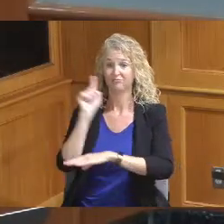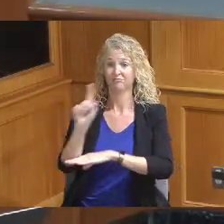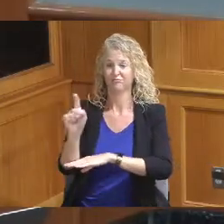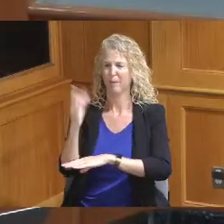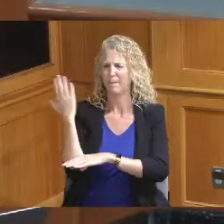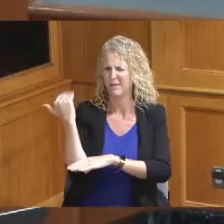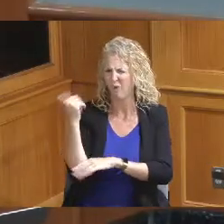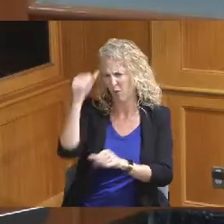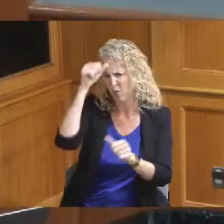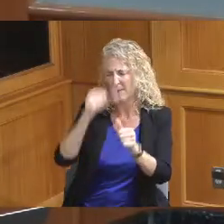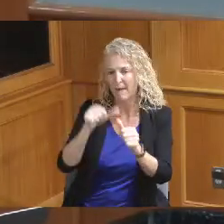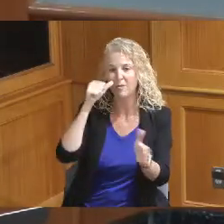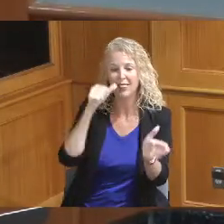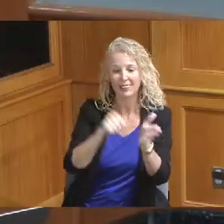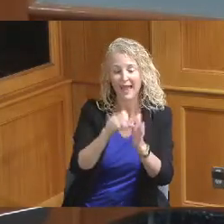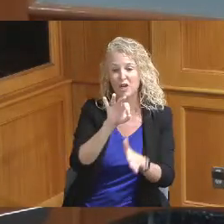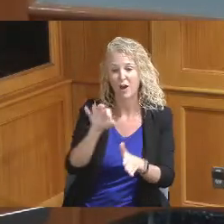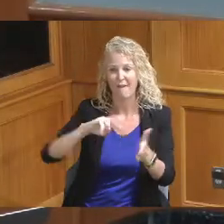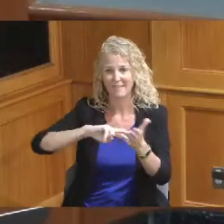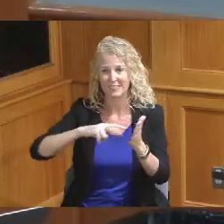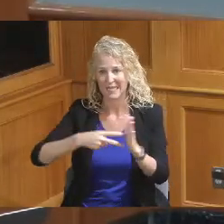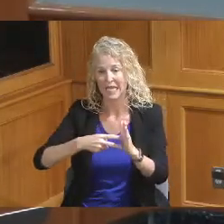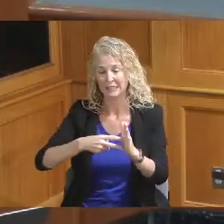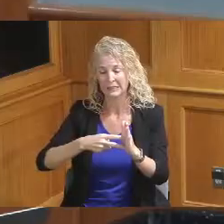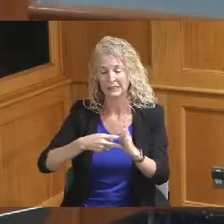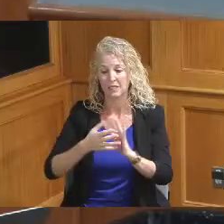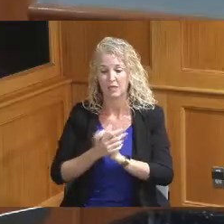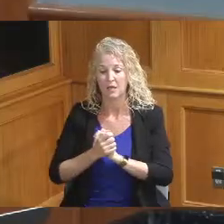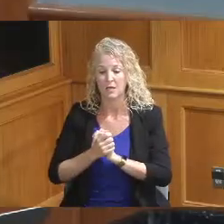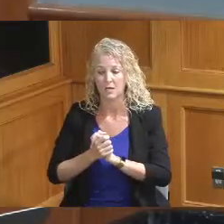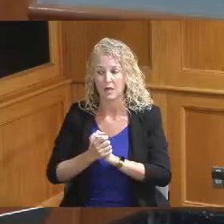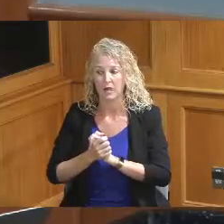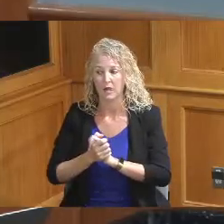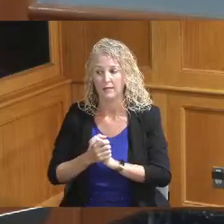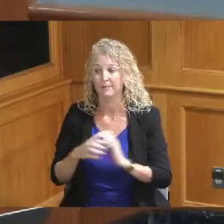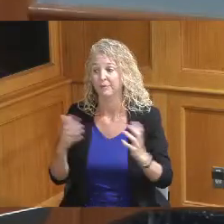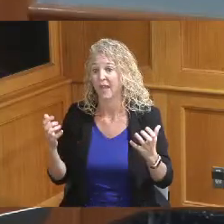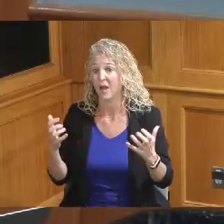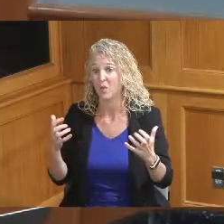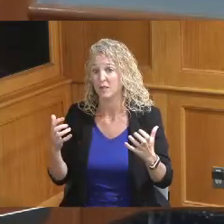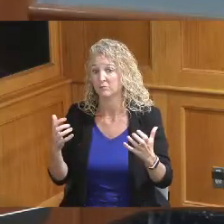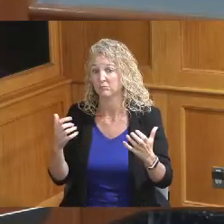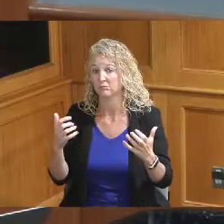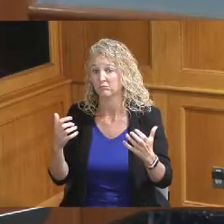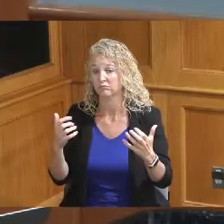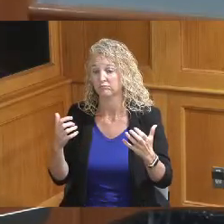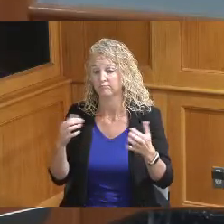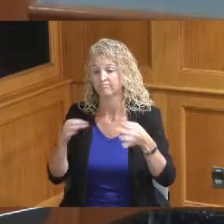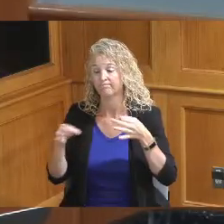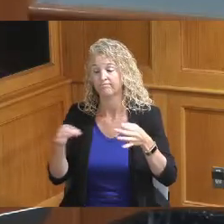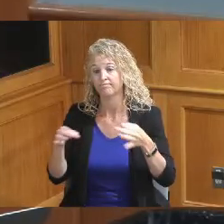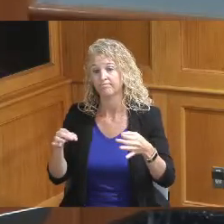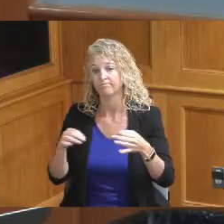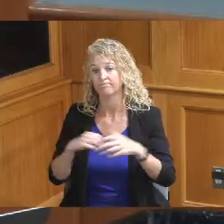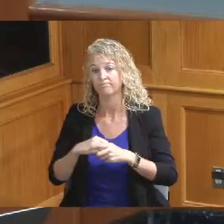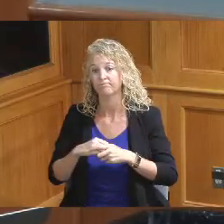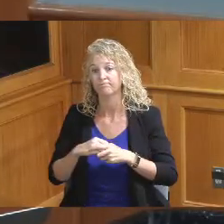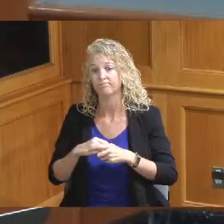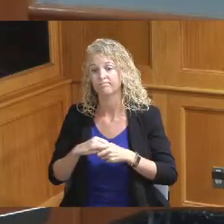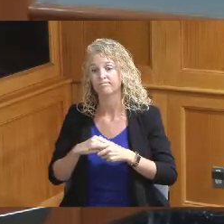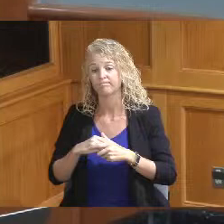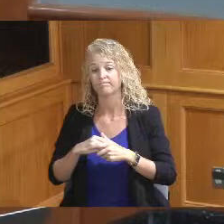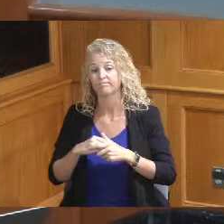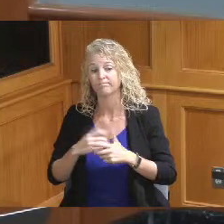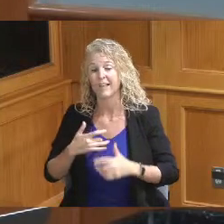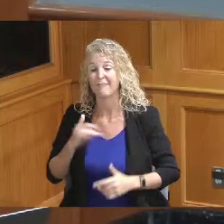intent a couple weeks ago. And, I just want to talk about how I feel like